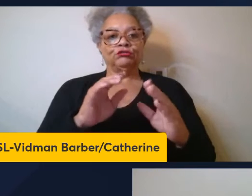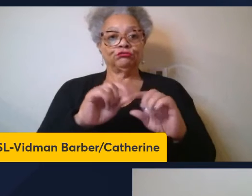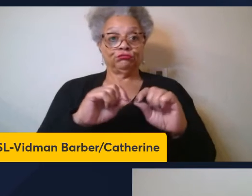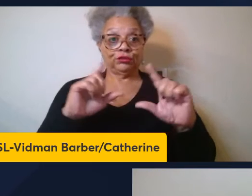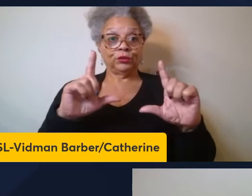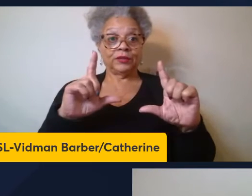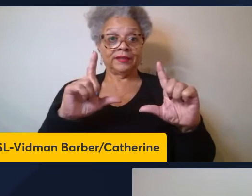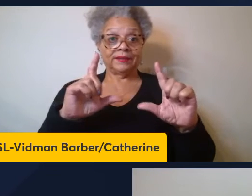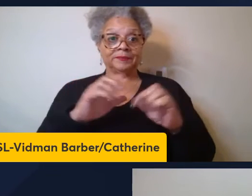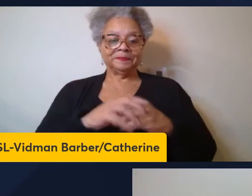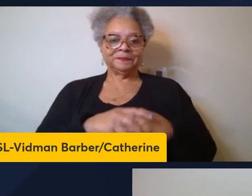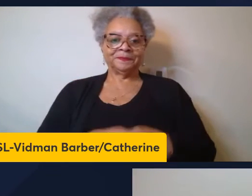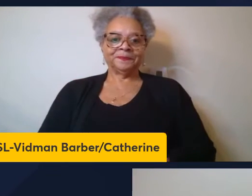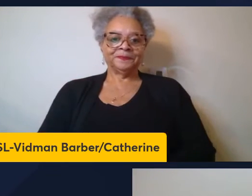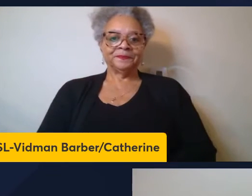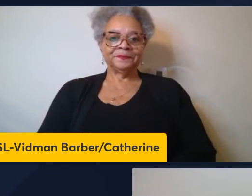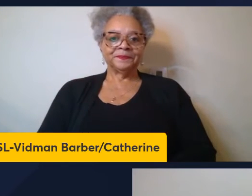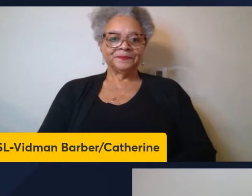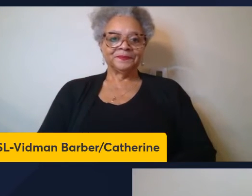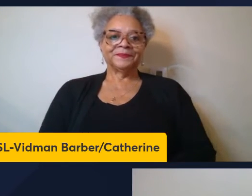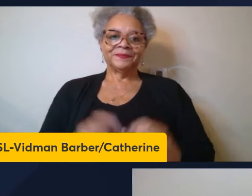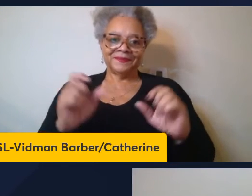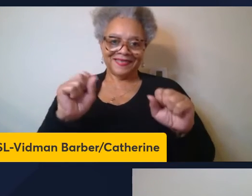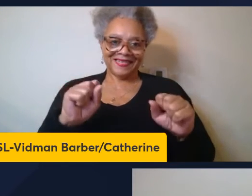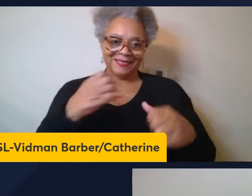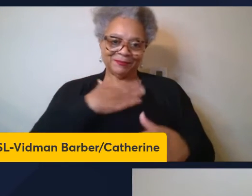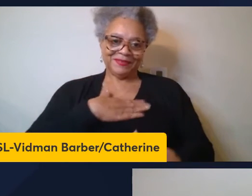Entire screen, I think. Yes, please.